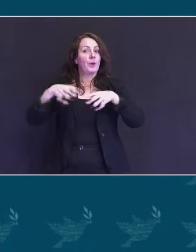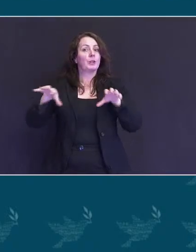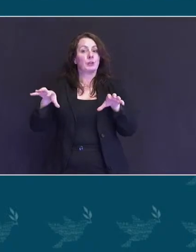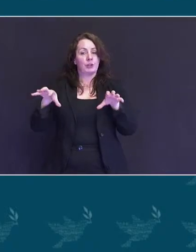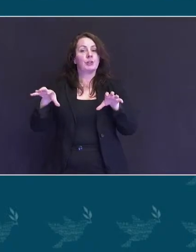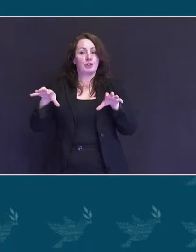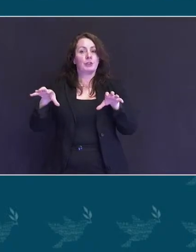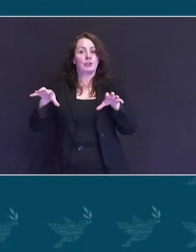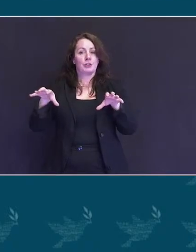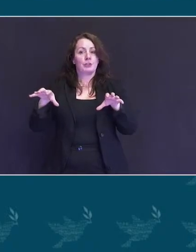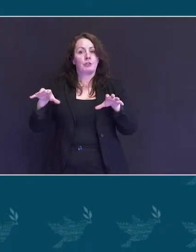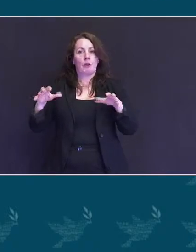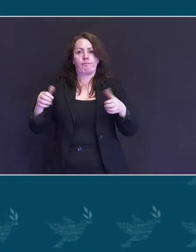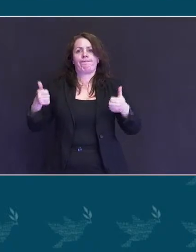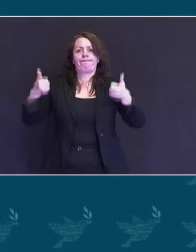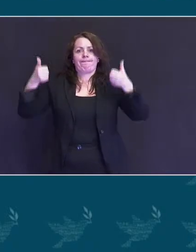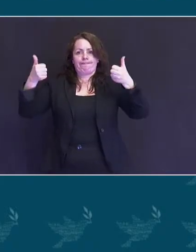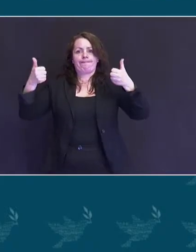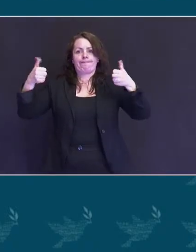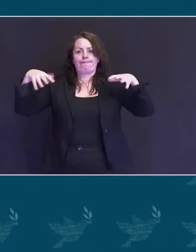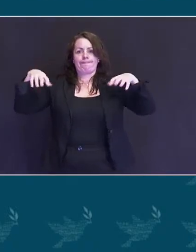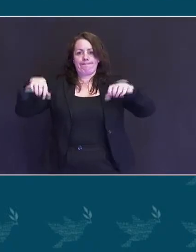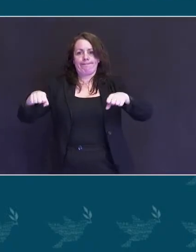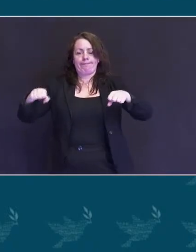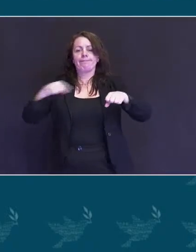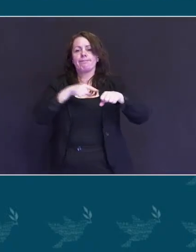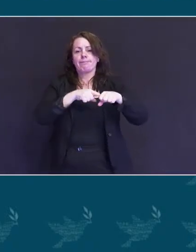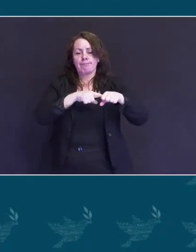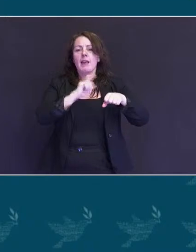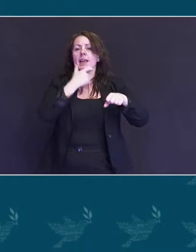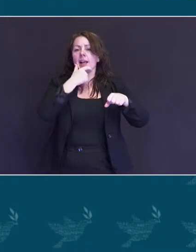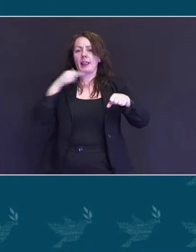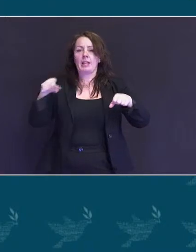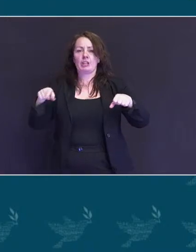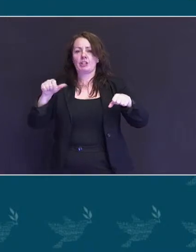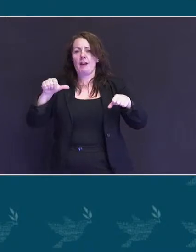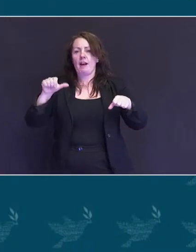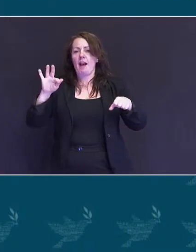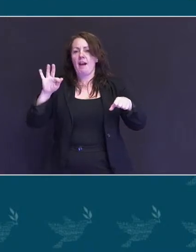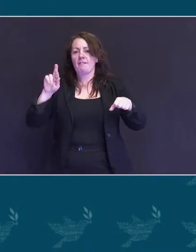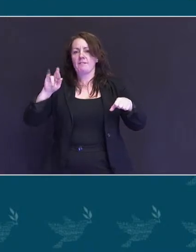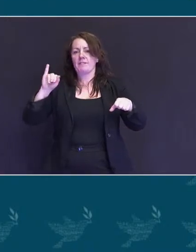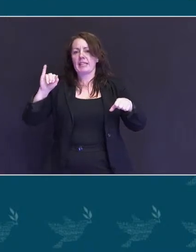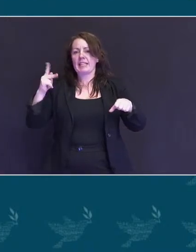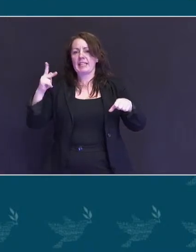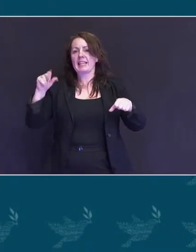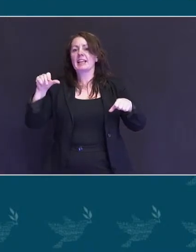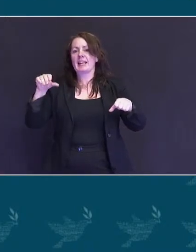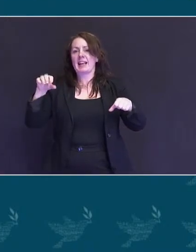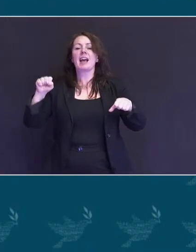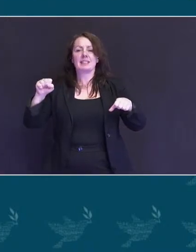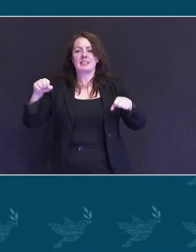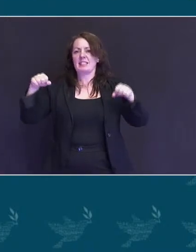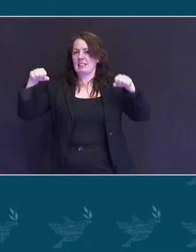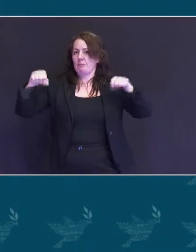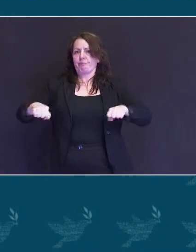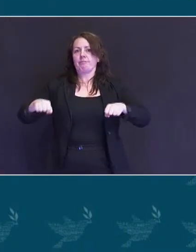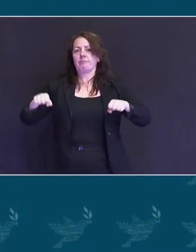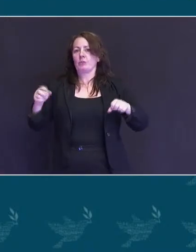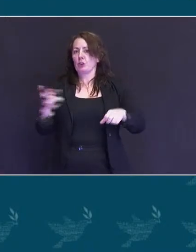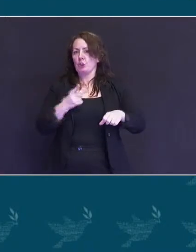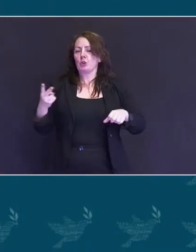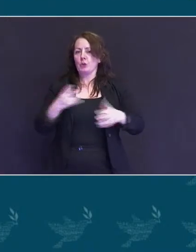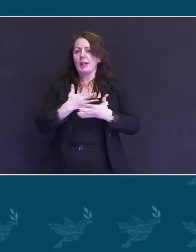which is English and Afrikaans. And so part of our responsibility as